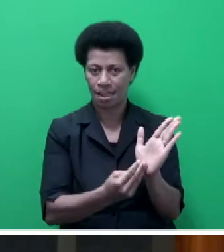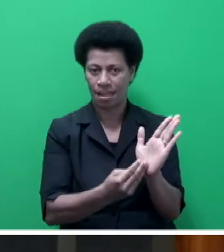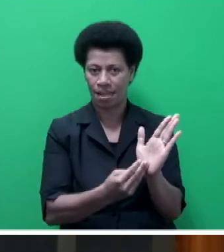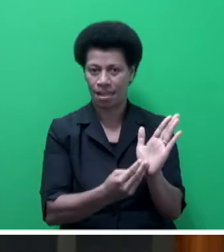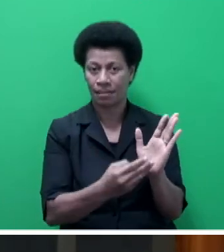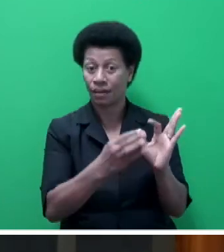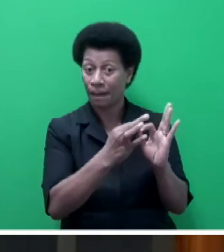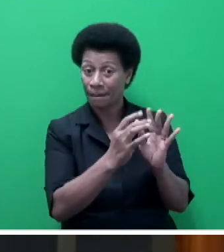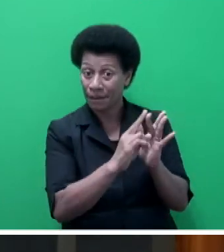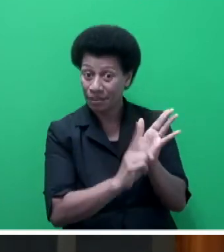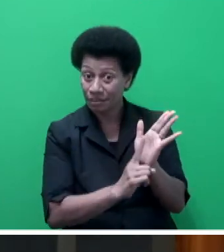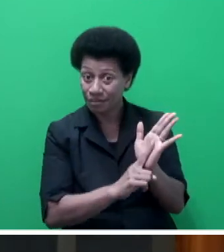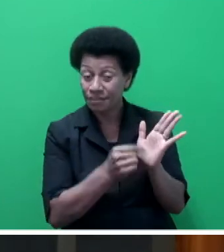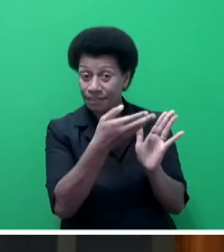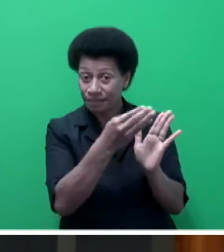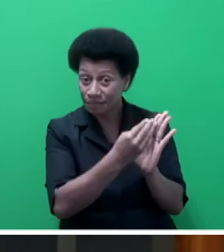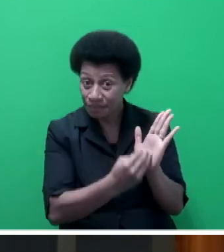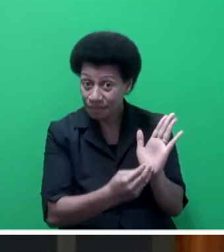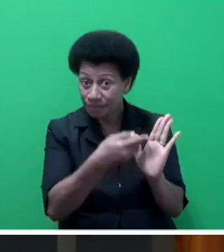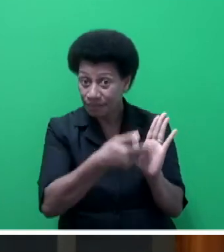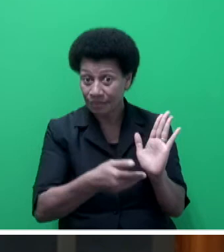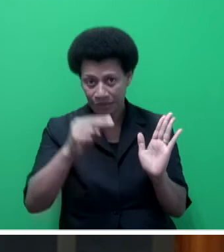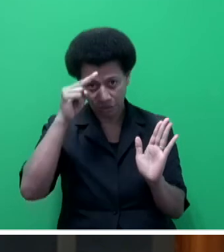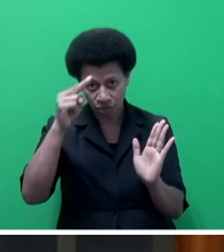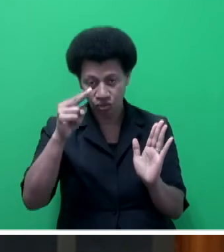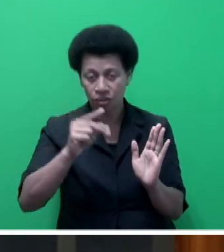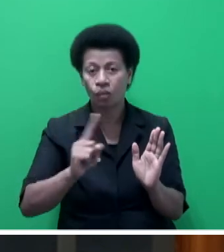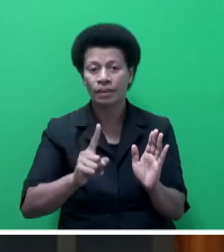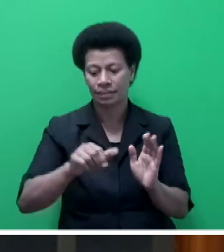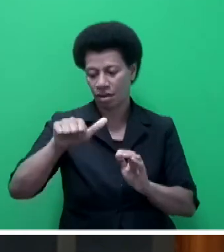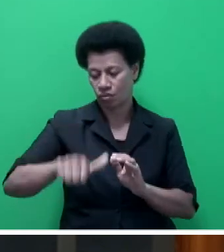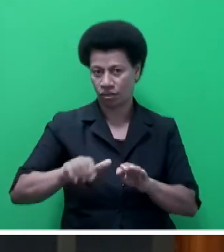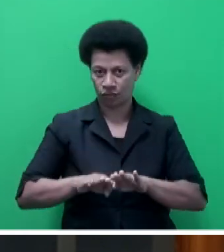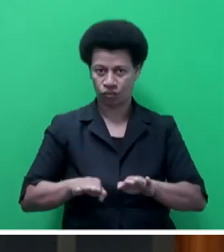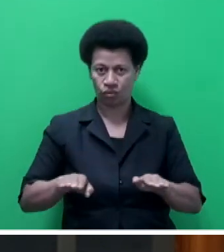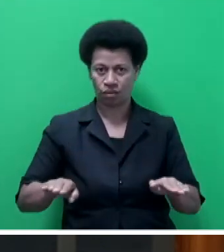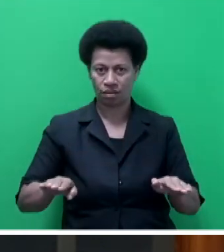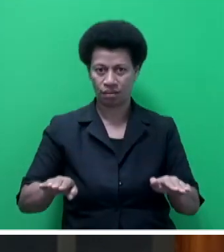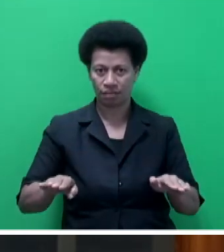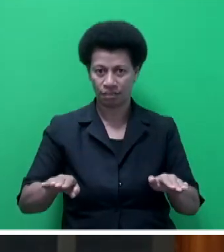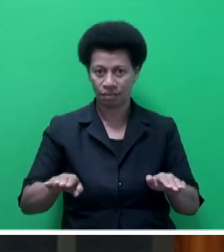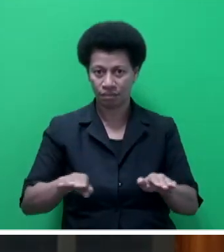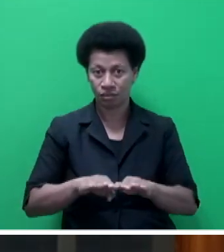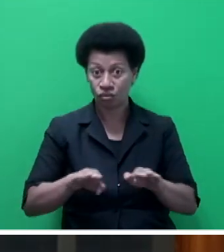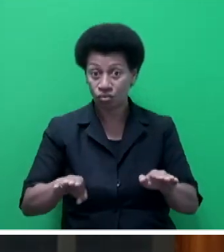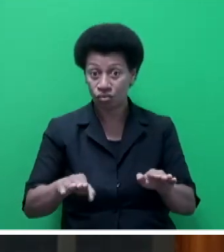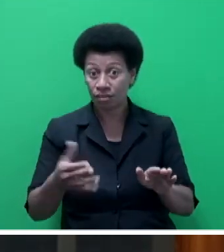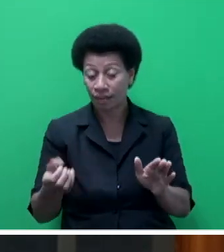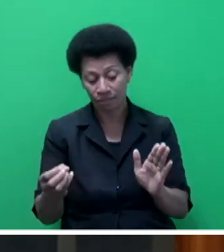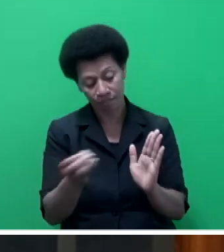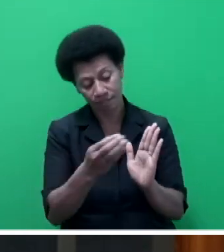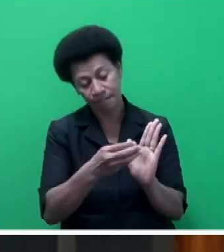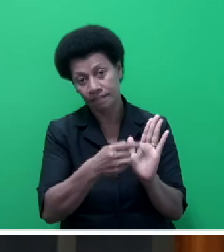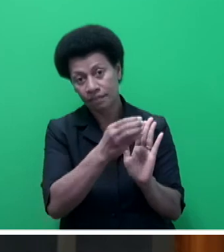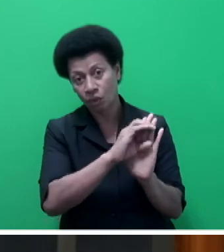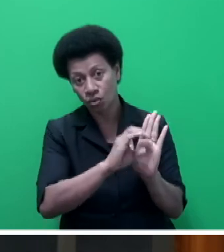for us as a nation. Recognizing the rights of children and youth set out in the Constitution and aligned to